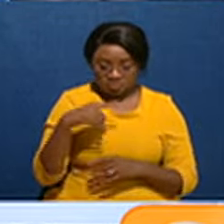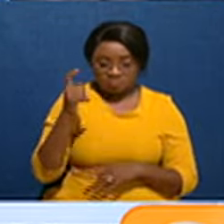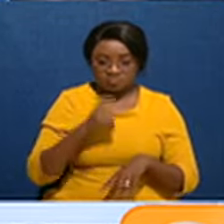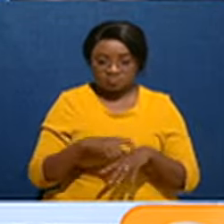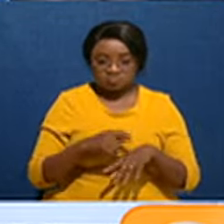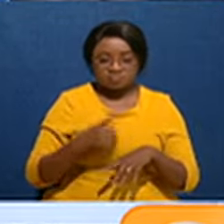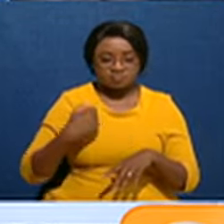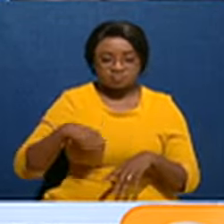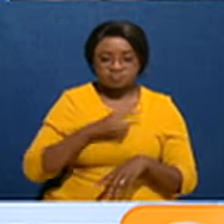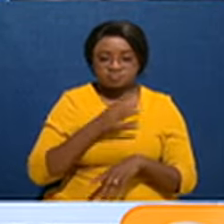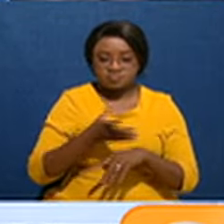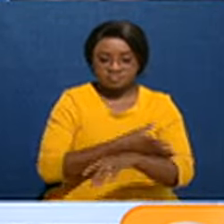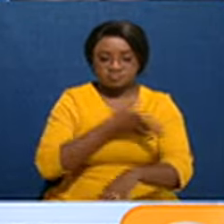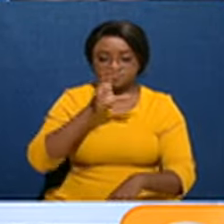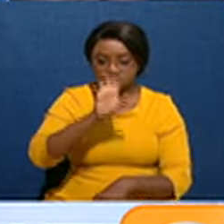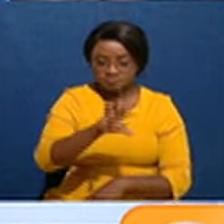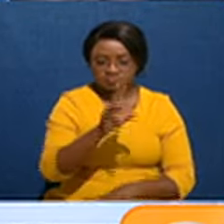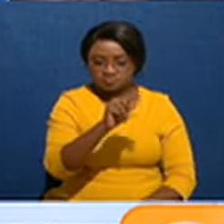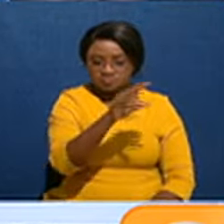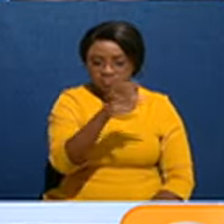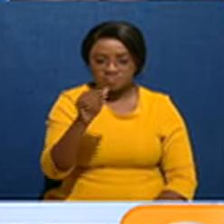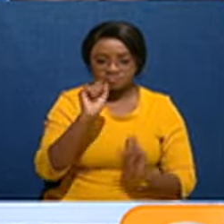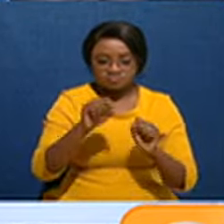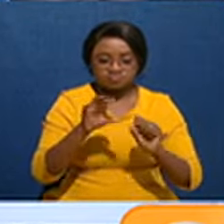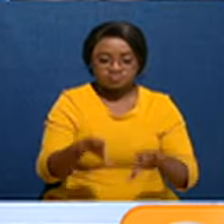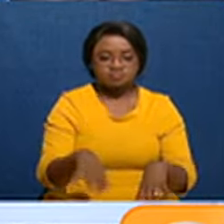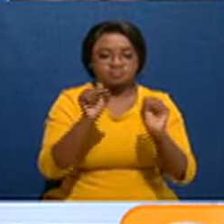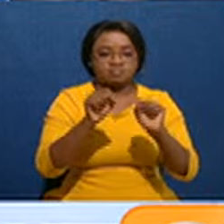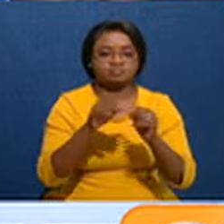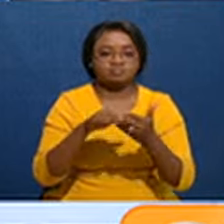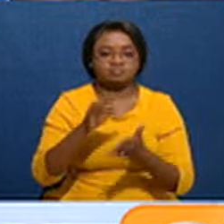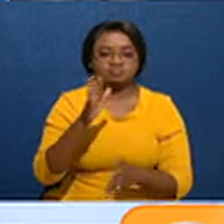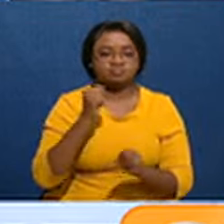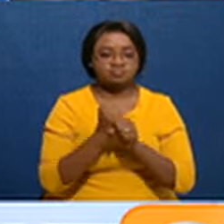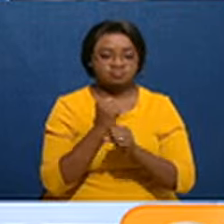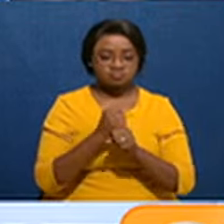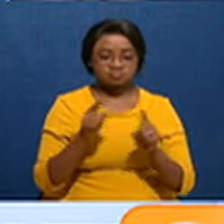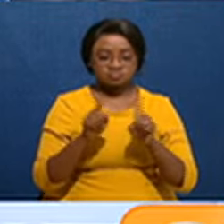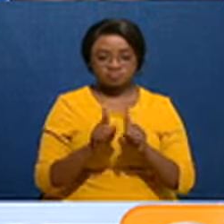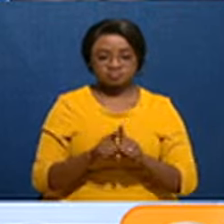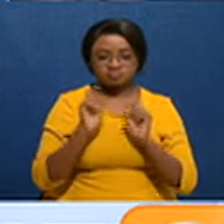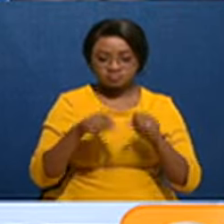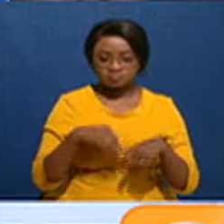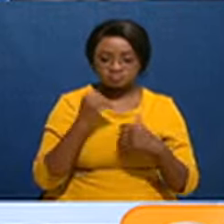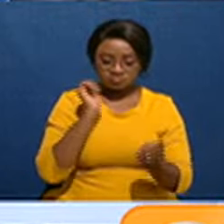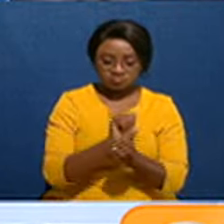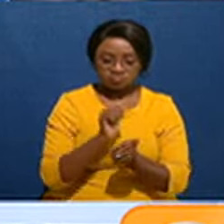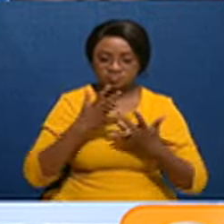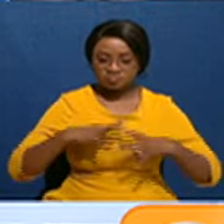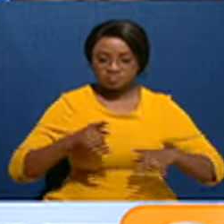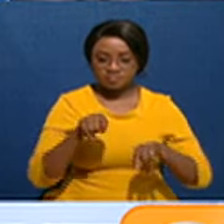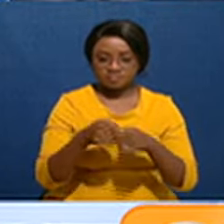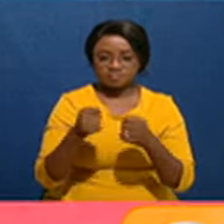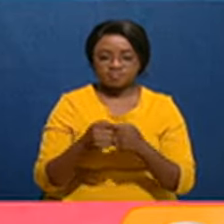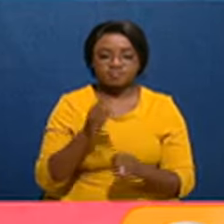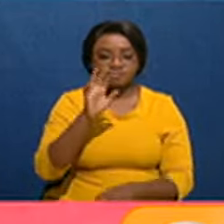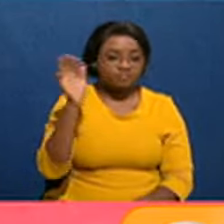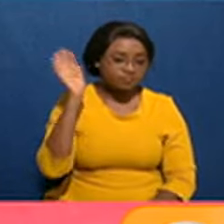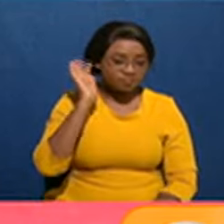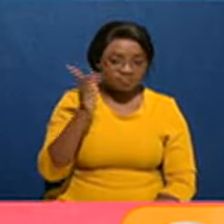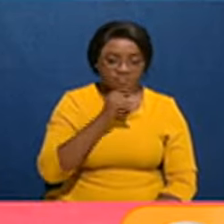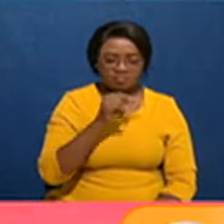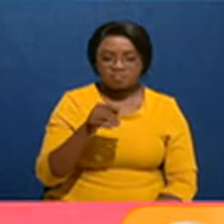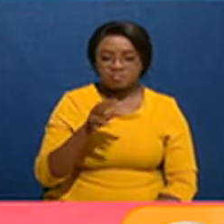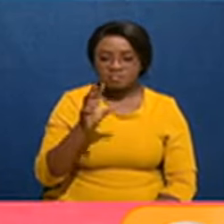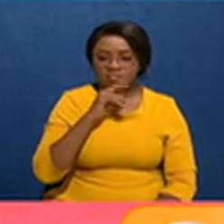out more in terms of its outreach and bring people to prosecution? Well, I've heard my friend Engineer Morris Akech, the